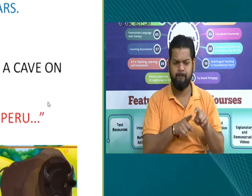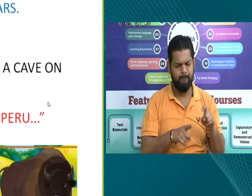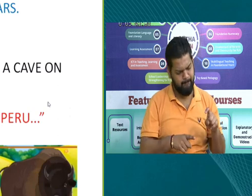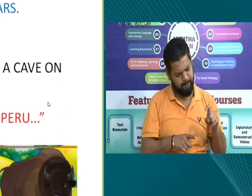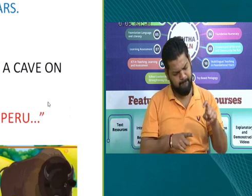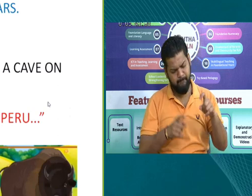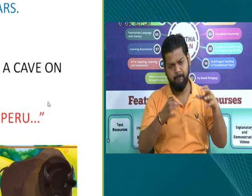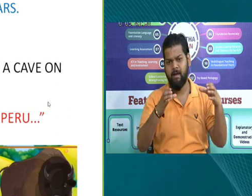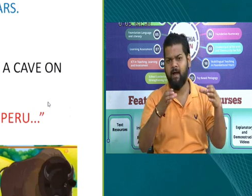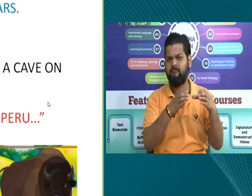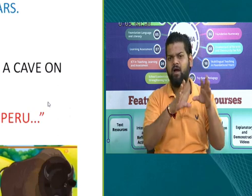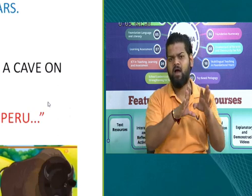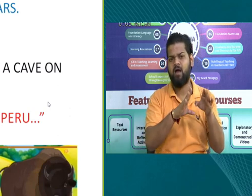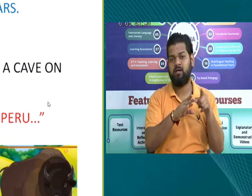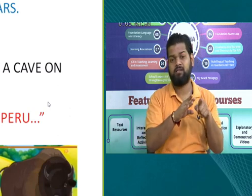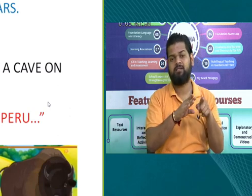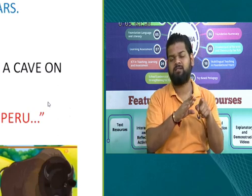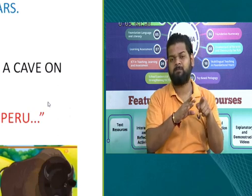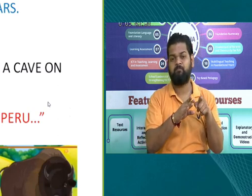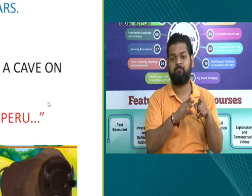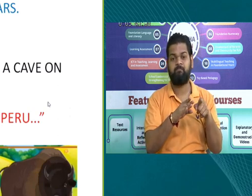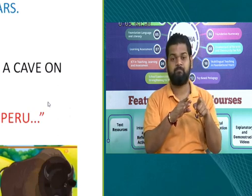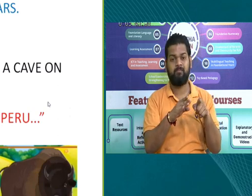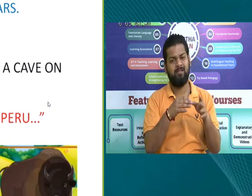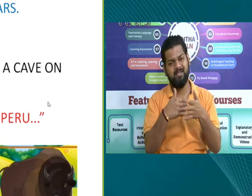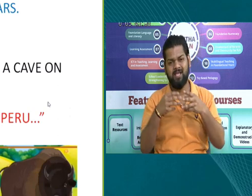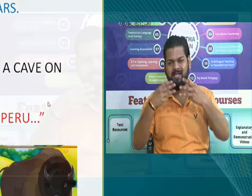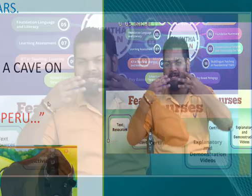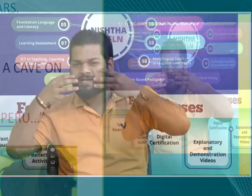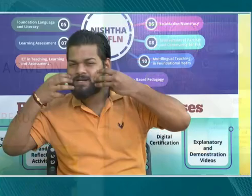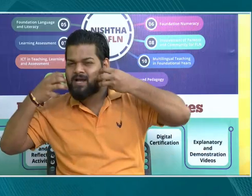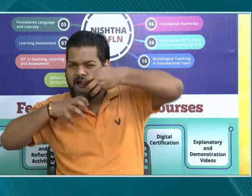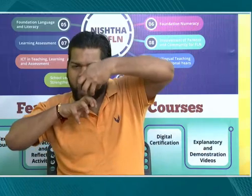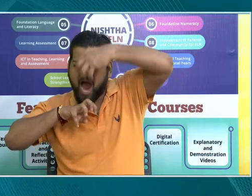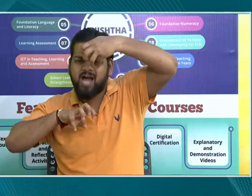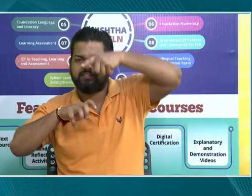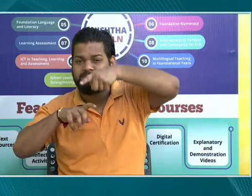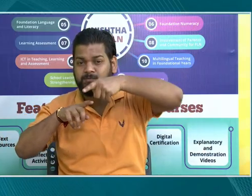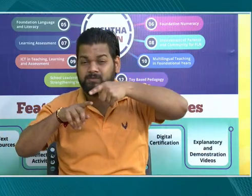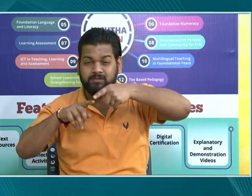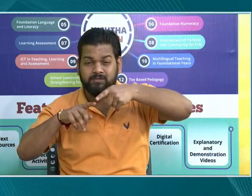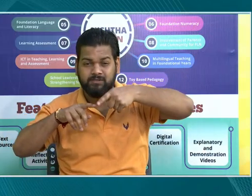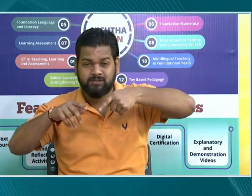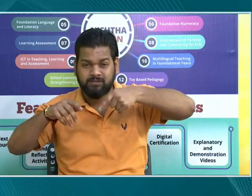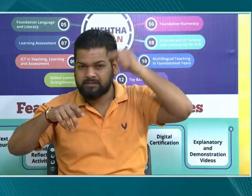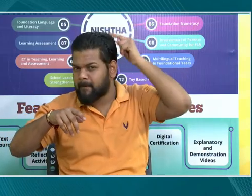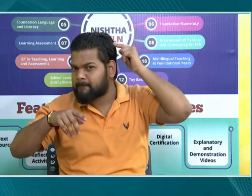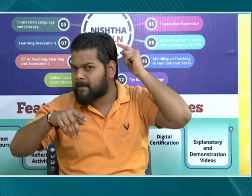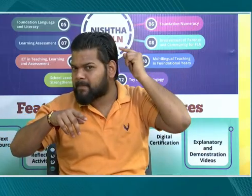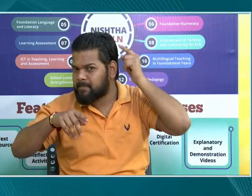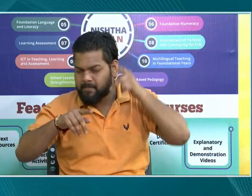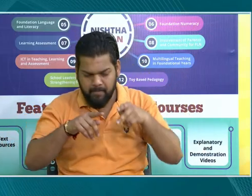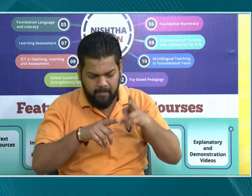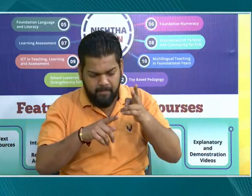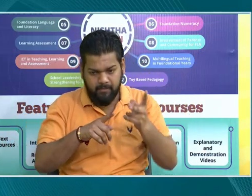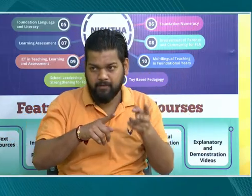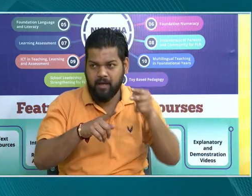kisi bhi animal ke hair mein chipak ke, then he sucks the blood of that animal. That is called the